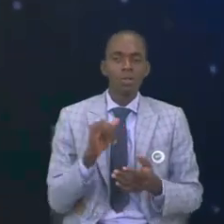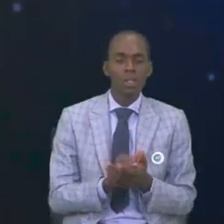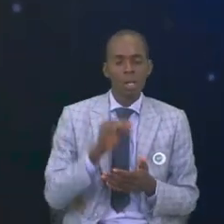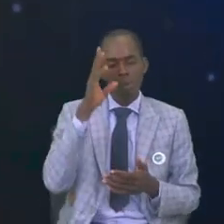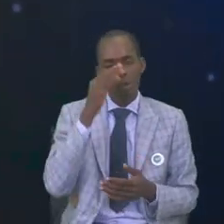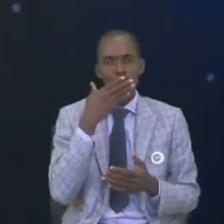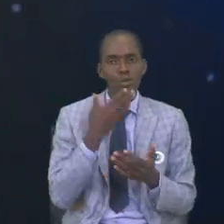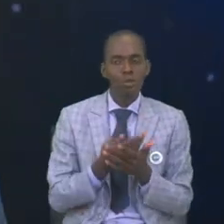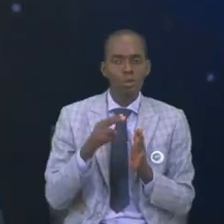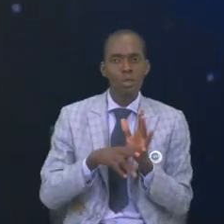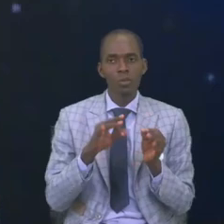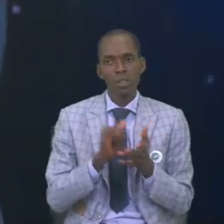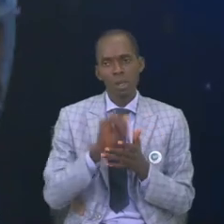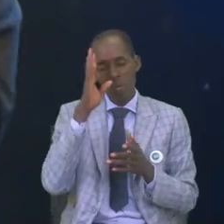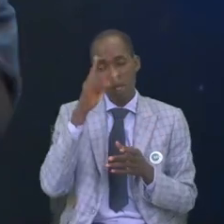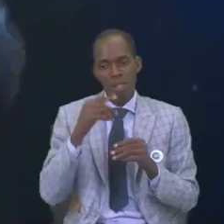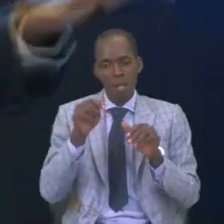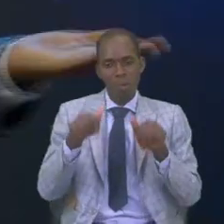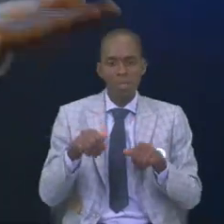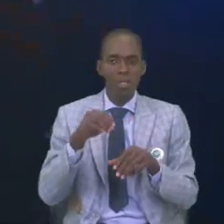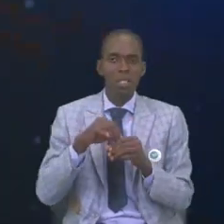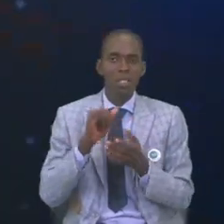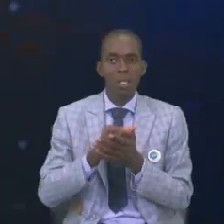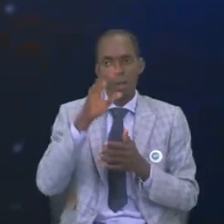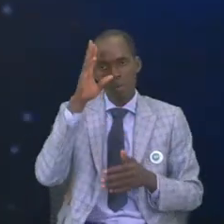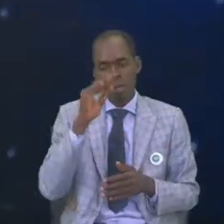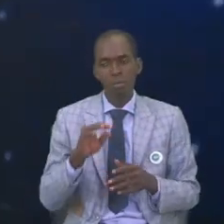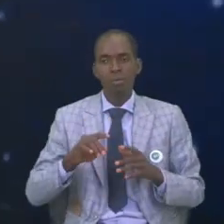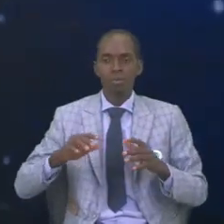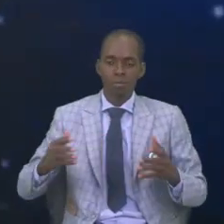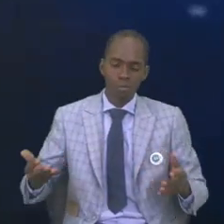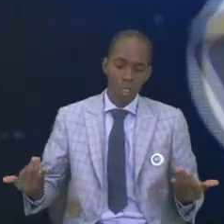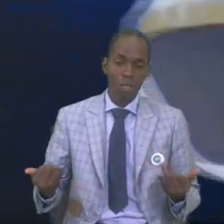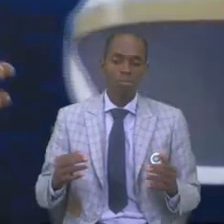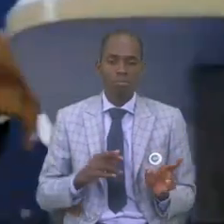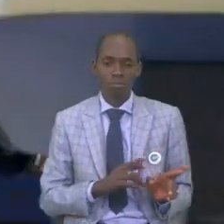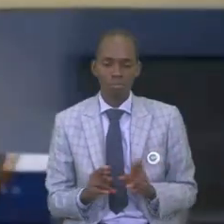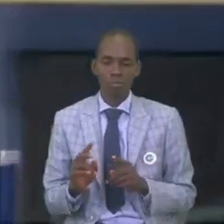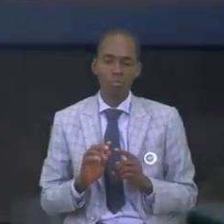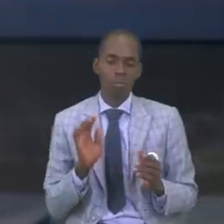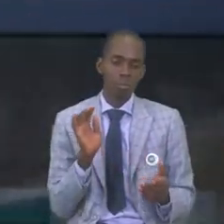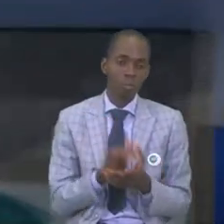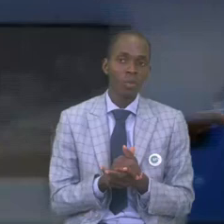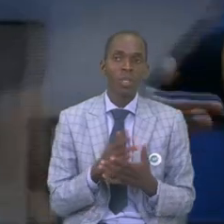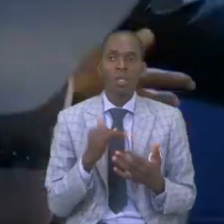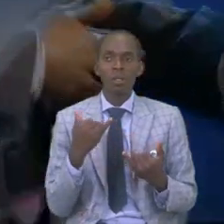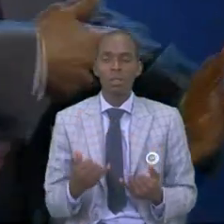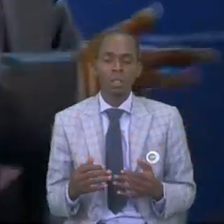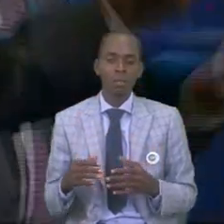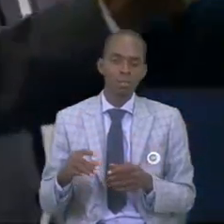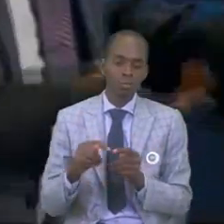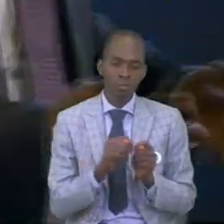of the possibilities in that man. It's after you get married now, and then you are now in fellowship,